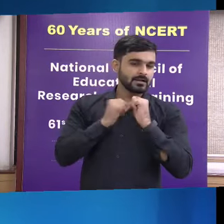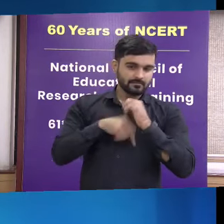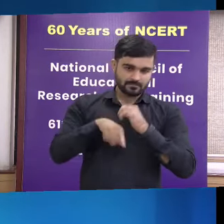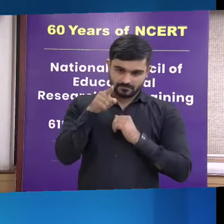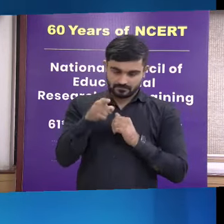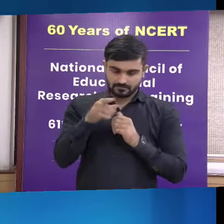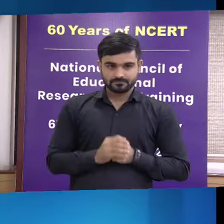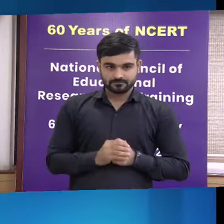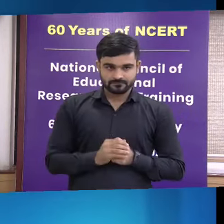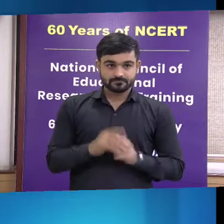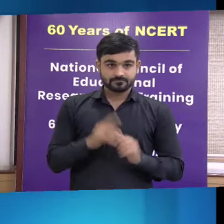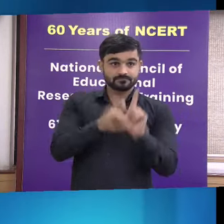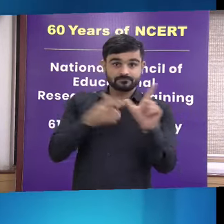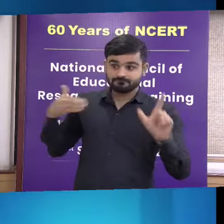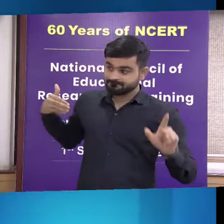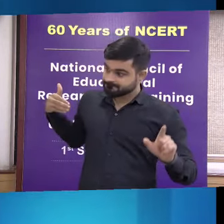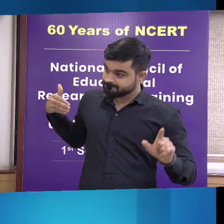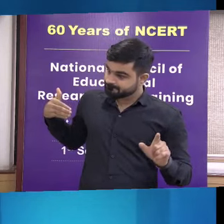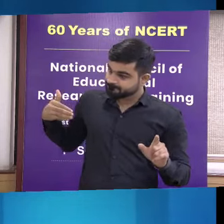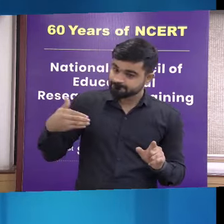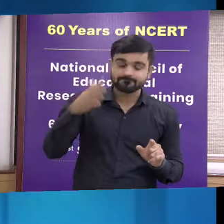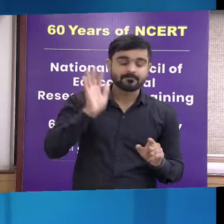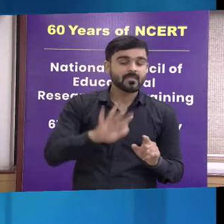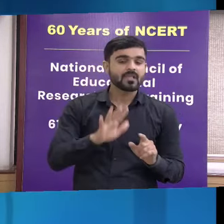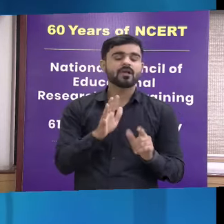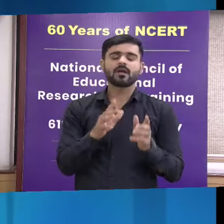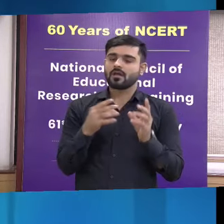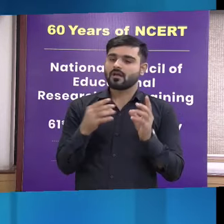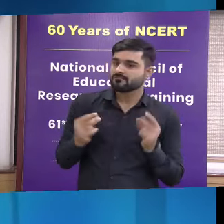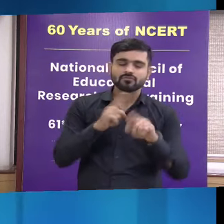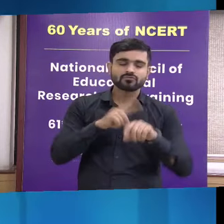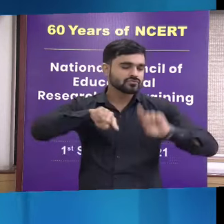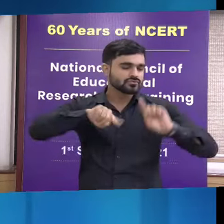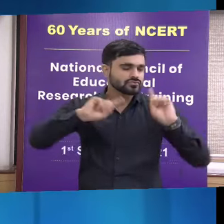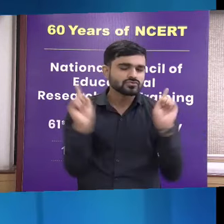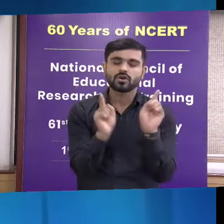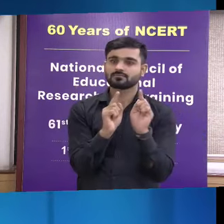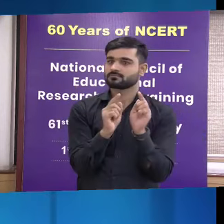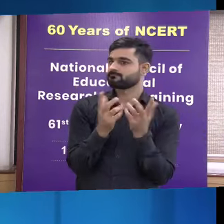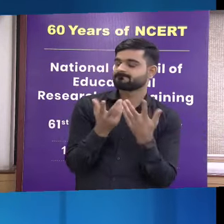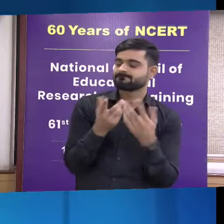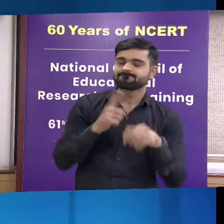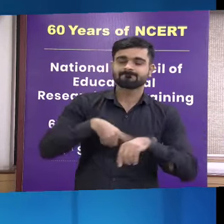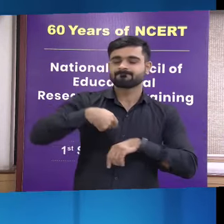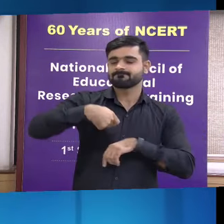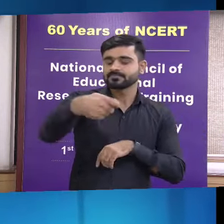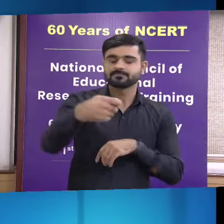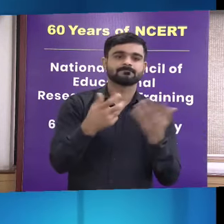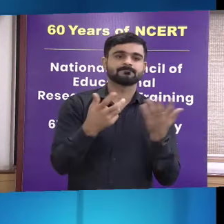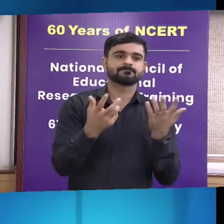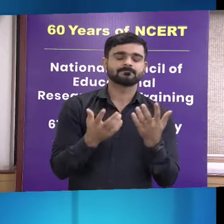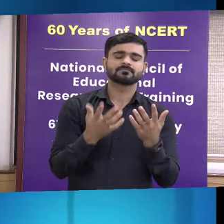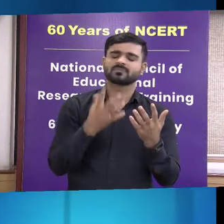the years ahead, and in the immediate short term and medium term, long term,